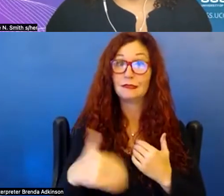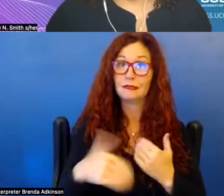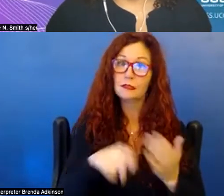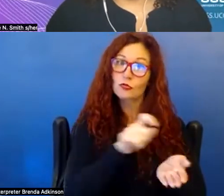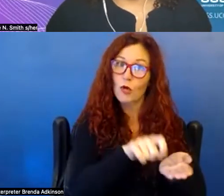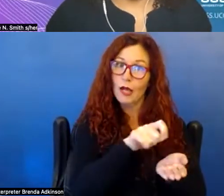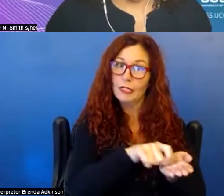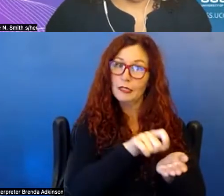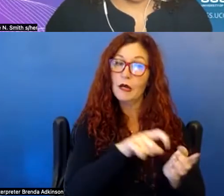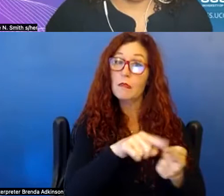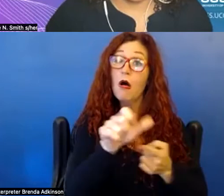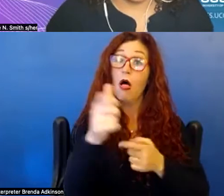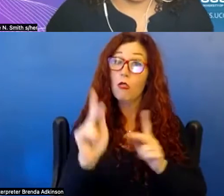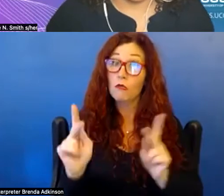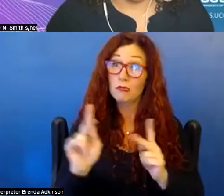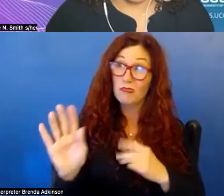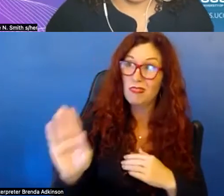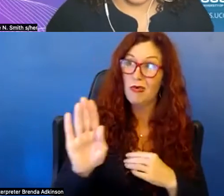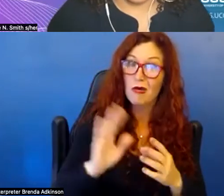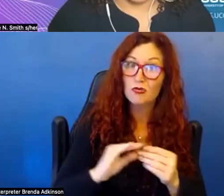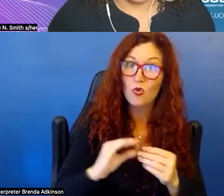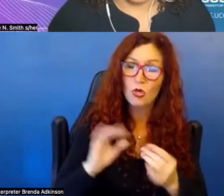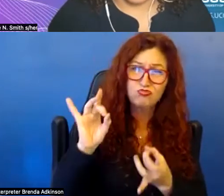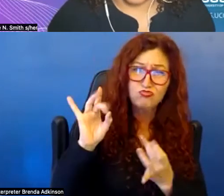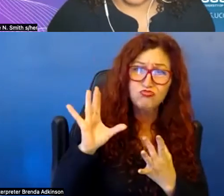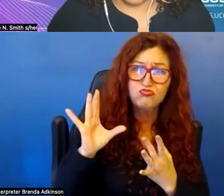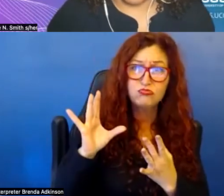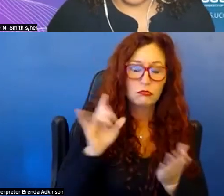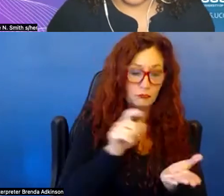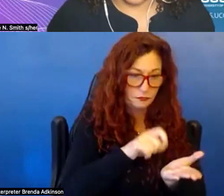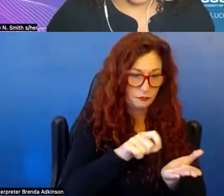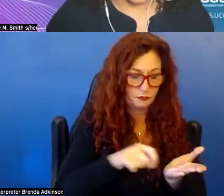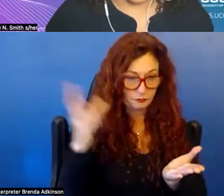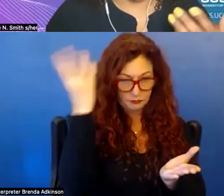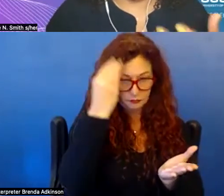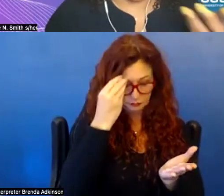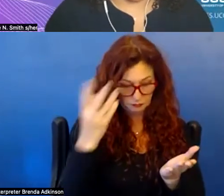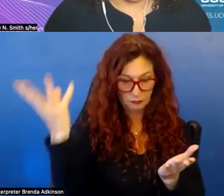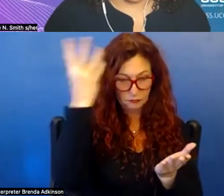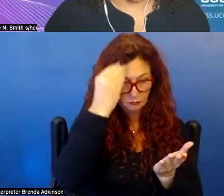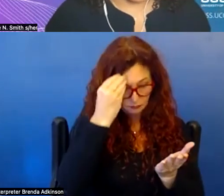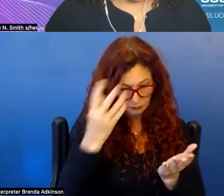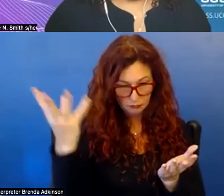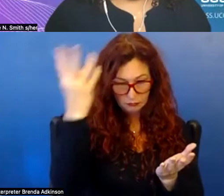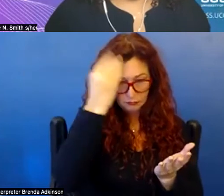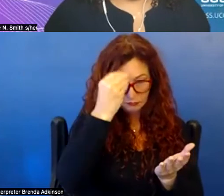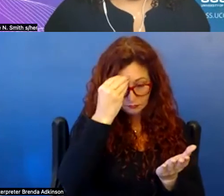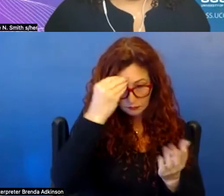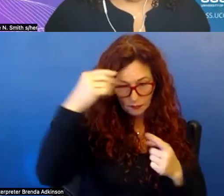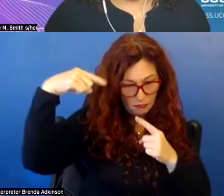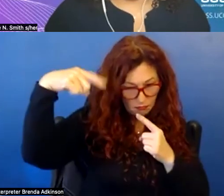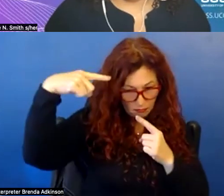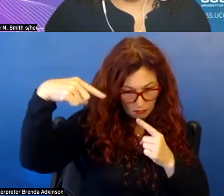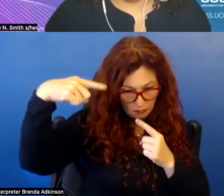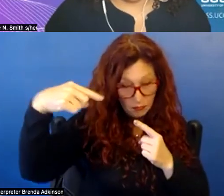to, you know, my own writing and my own writing style and the stories that need to be shared and told. Part of